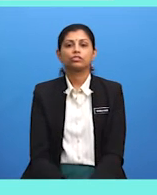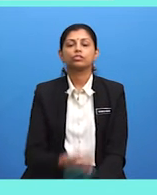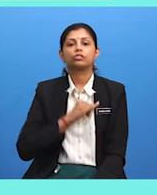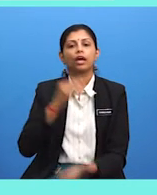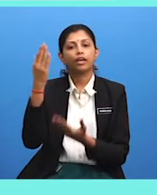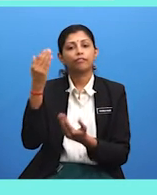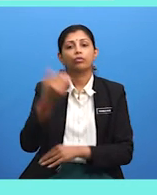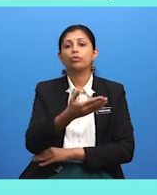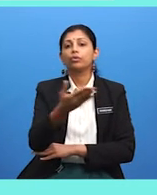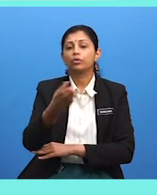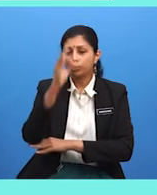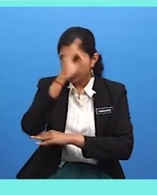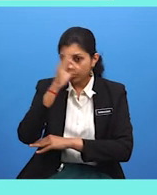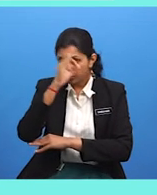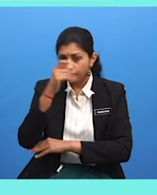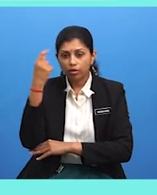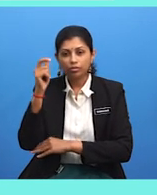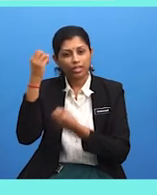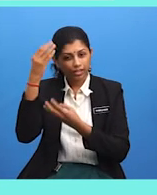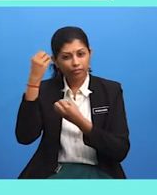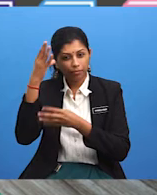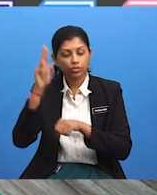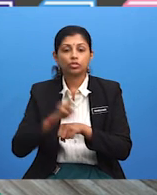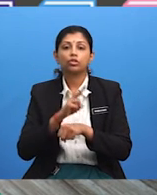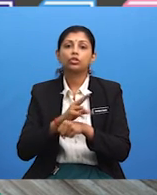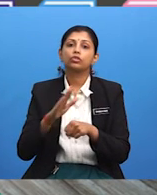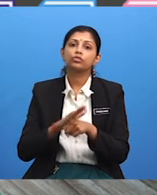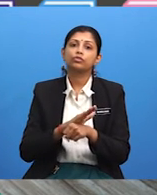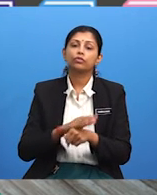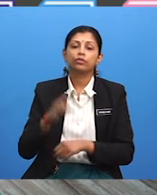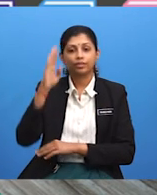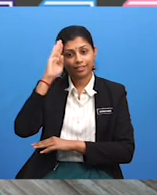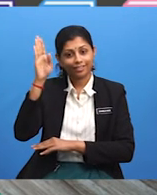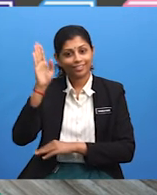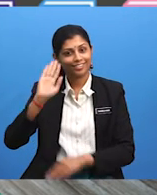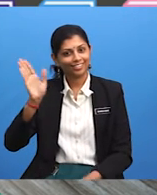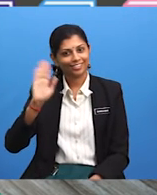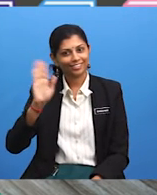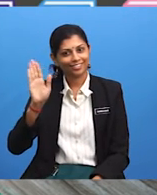you have found the information useful. All the best to you!